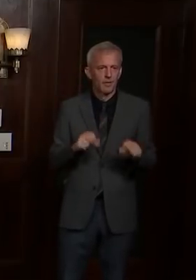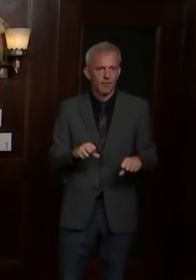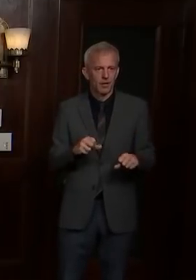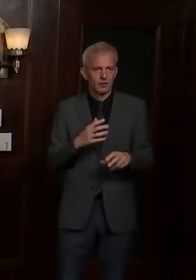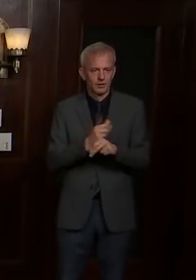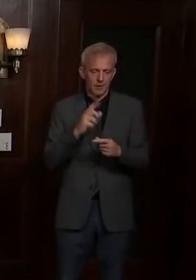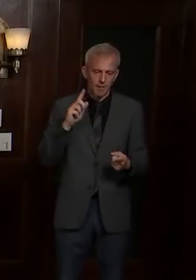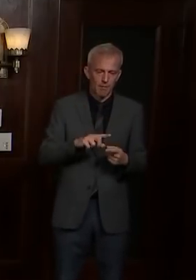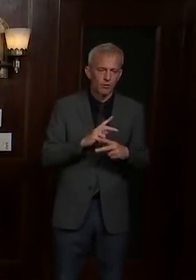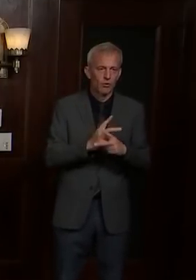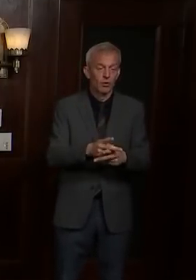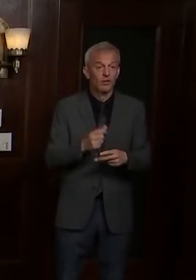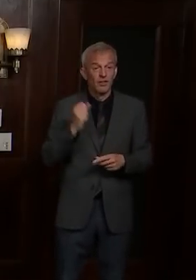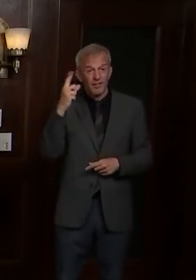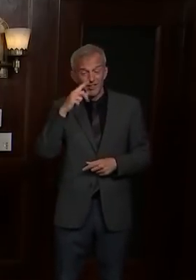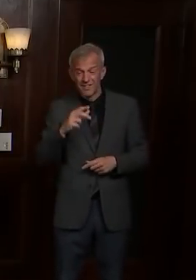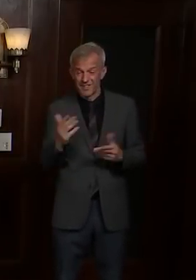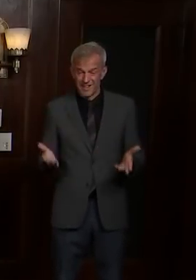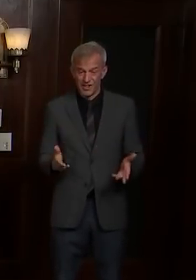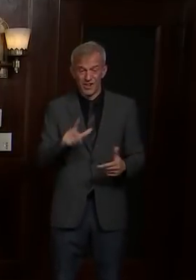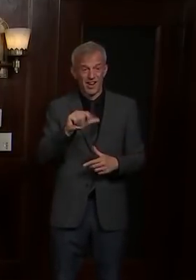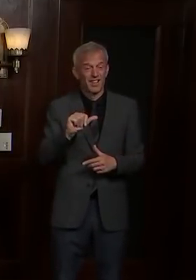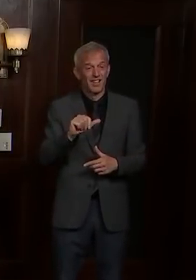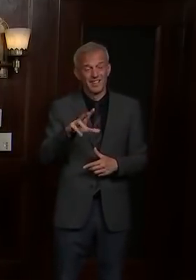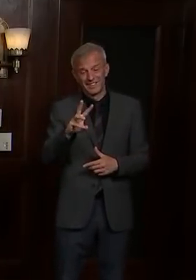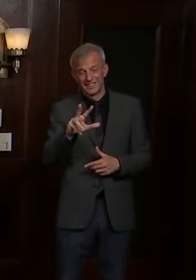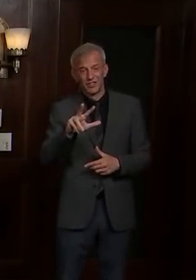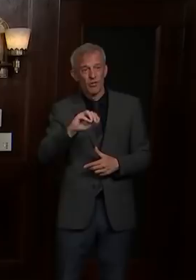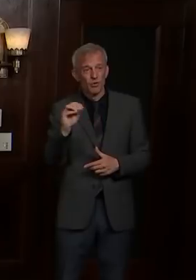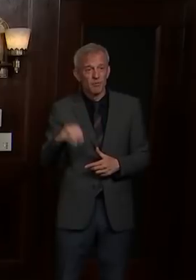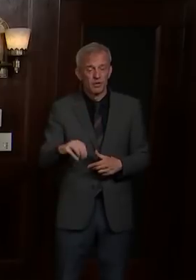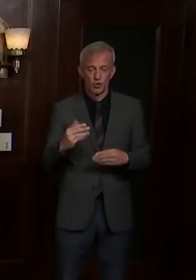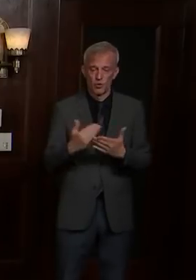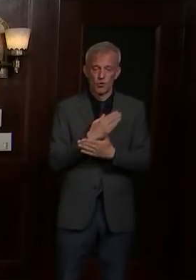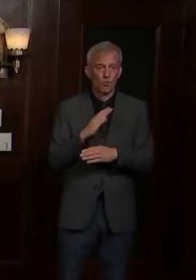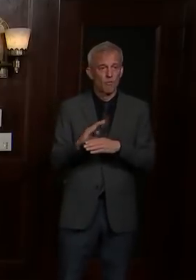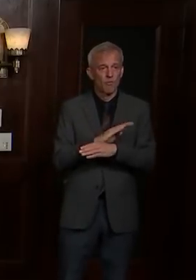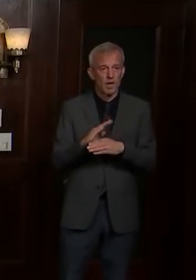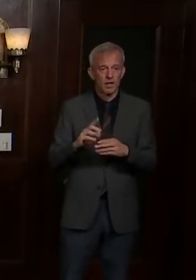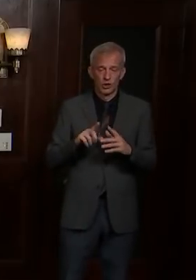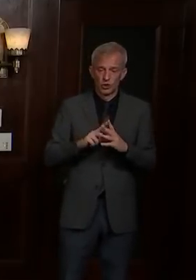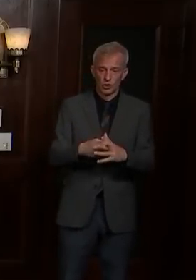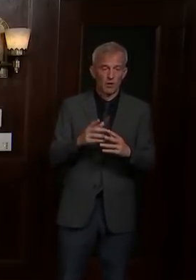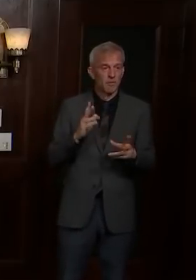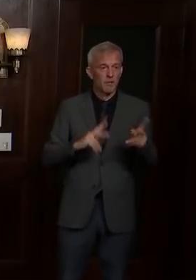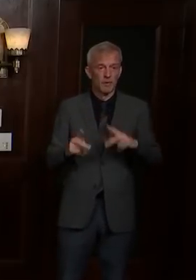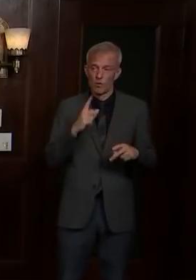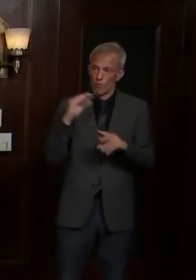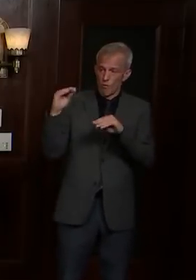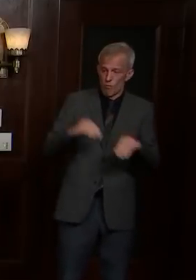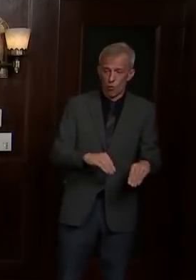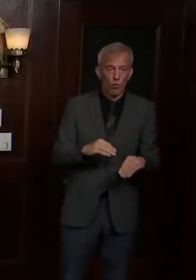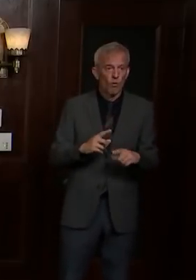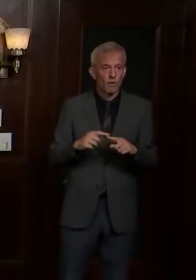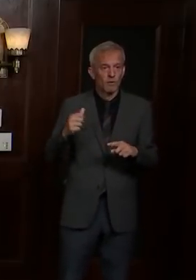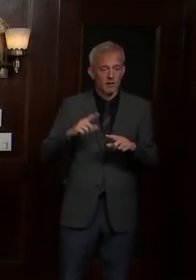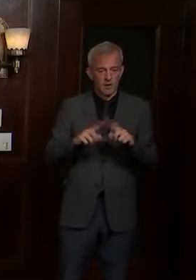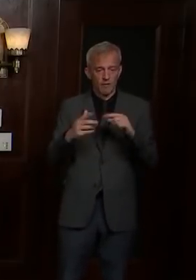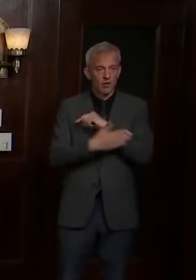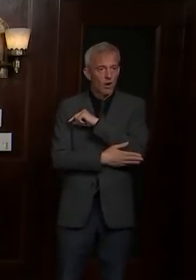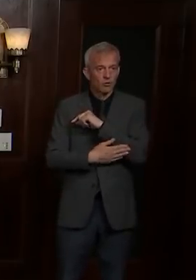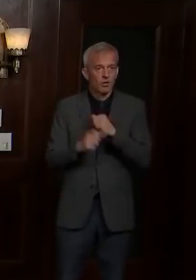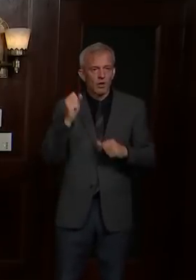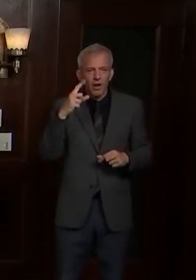businesses are started by immigrants. And we know that immigrants aren't just a strength of Los Angeles, they are Los Angeles. So thank you,